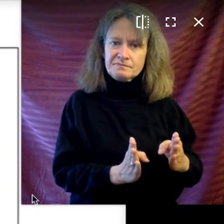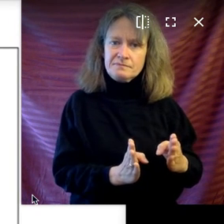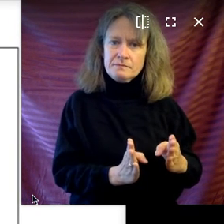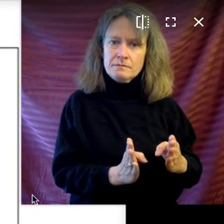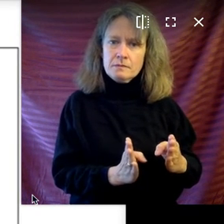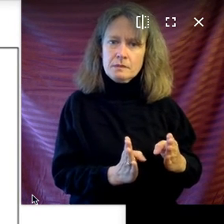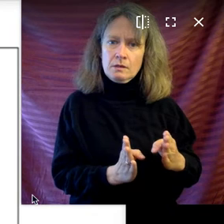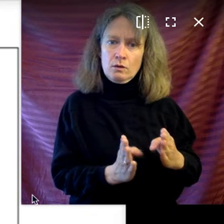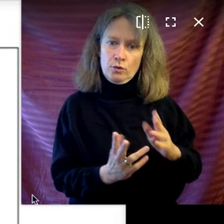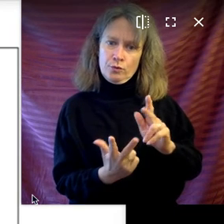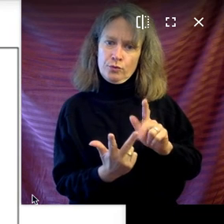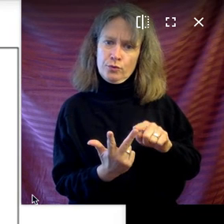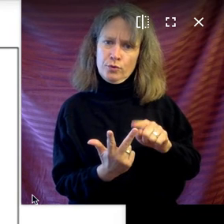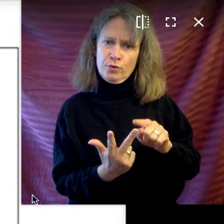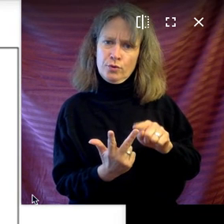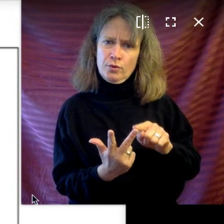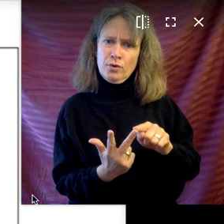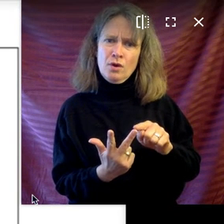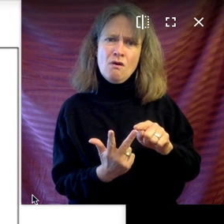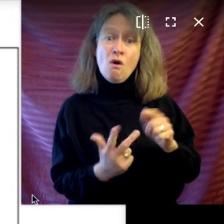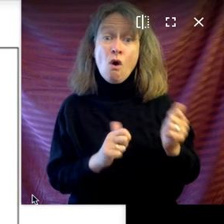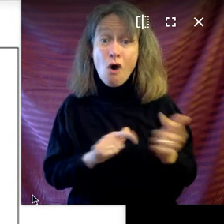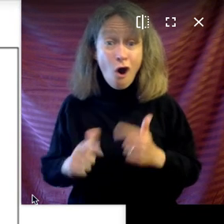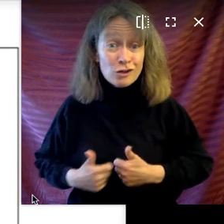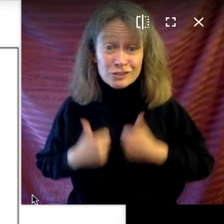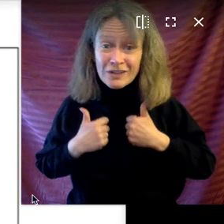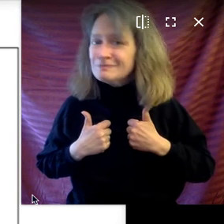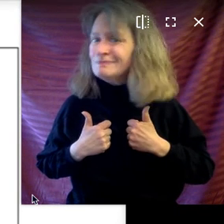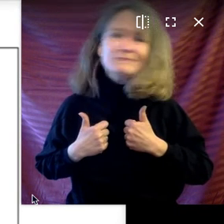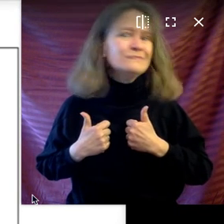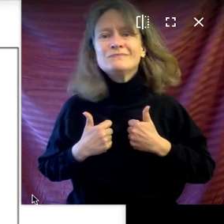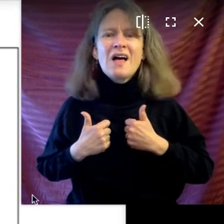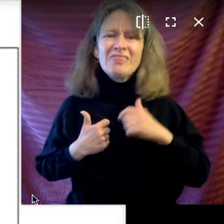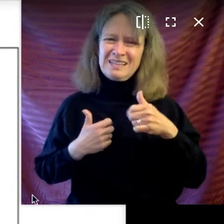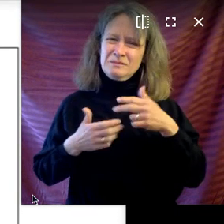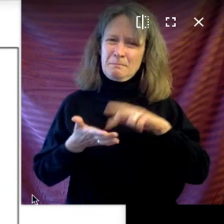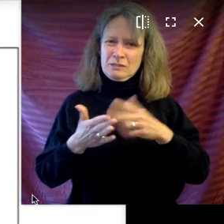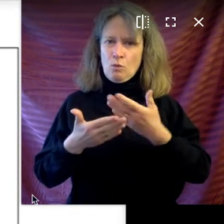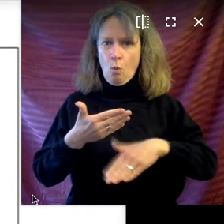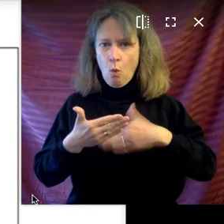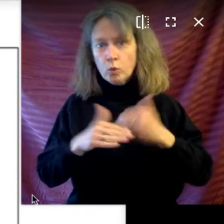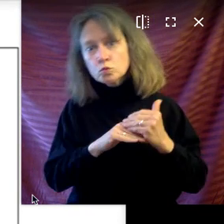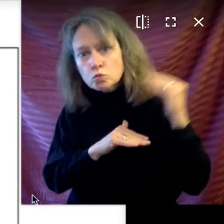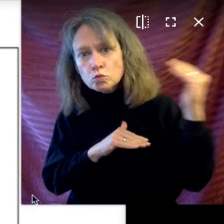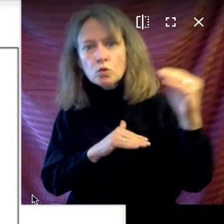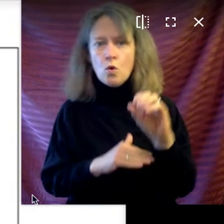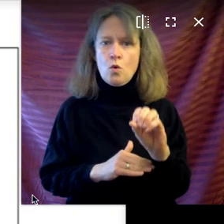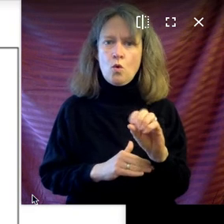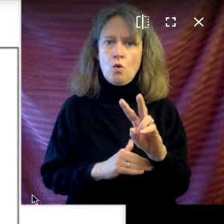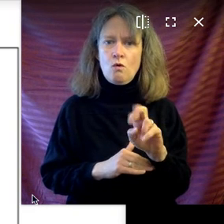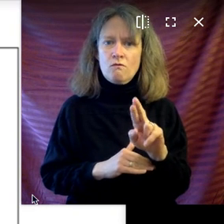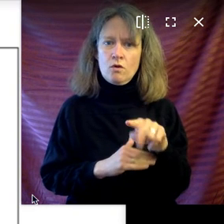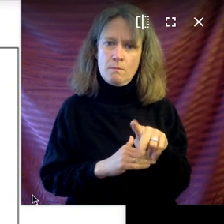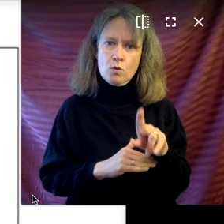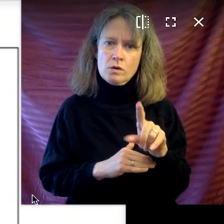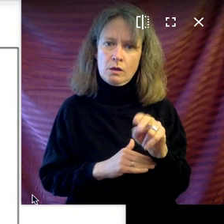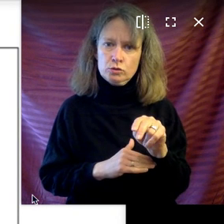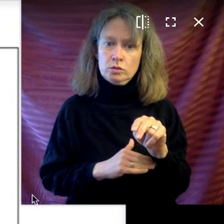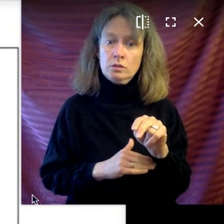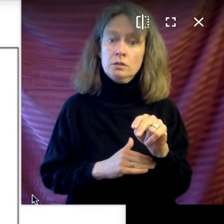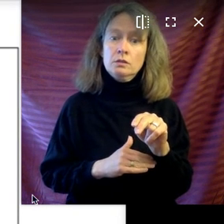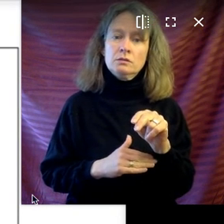overproduction. The ones with no spines will probably live better, therefore they